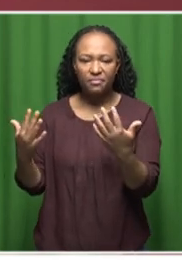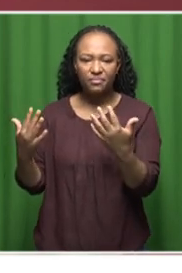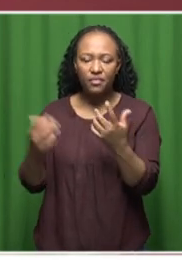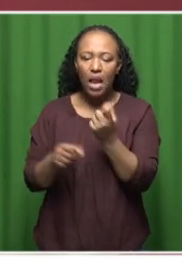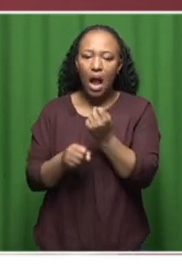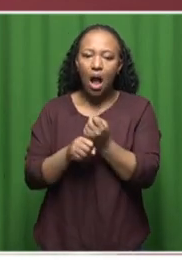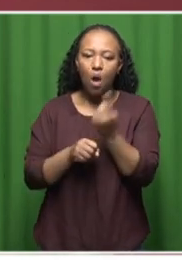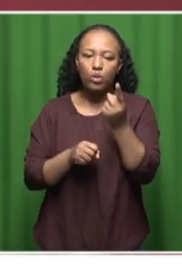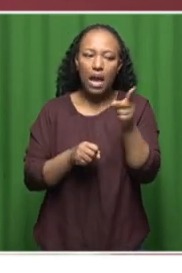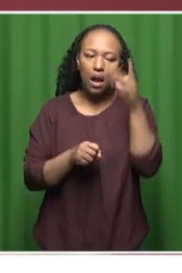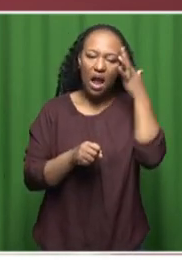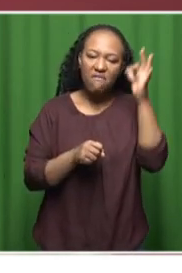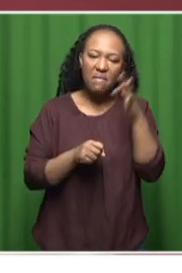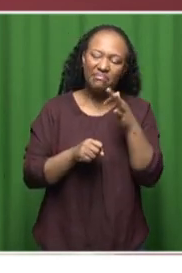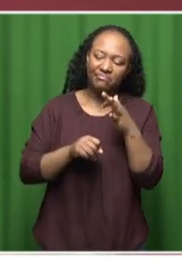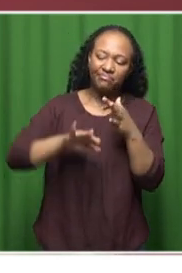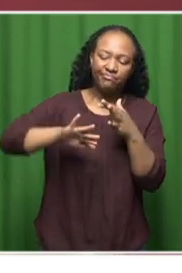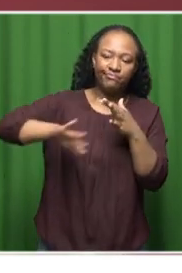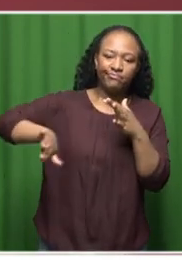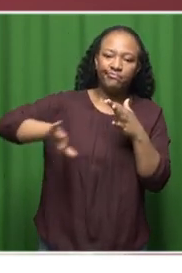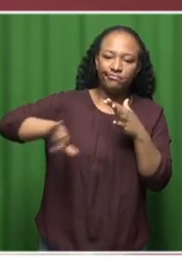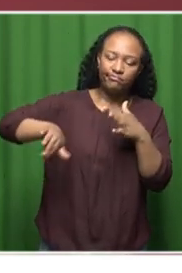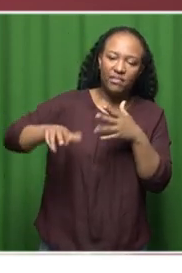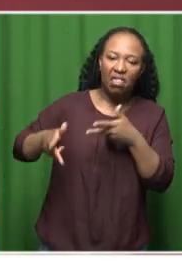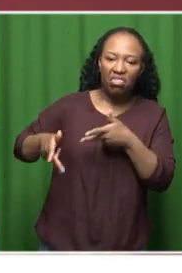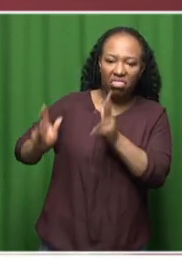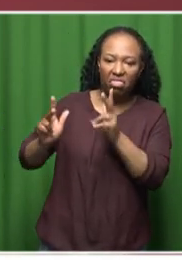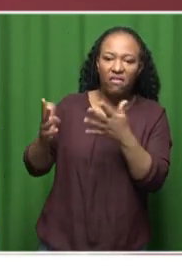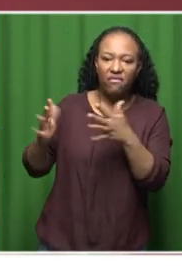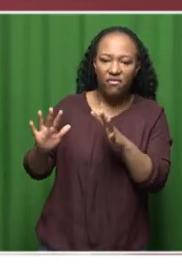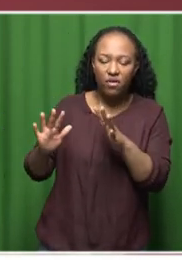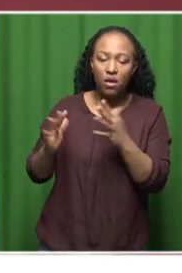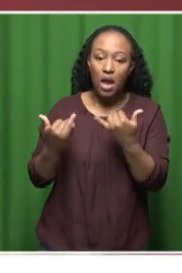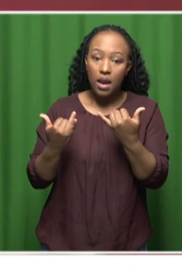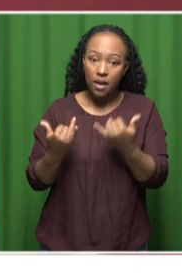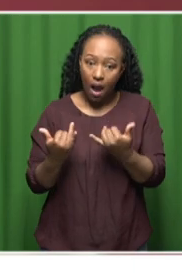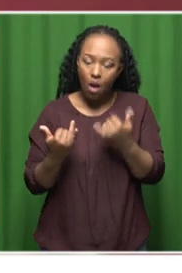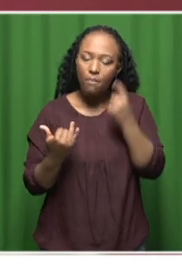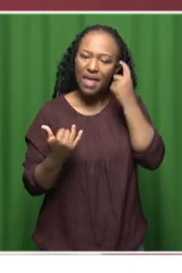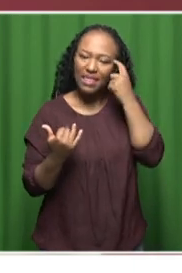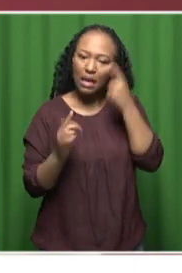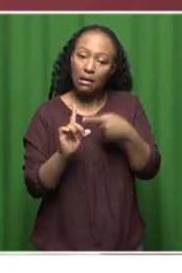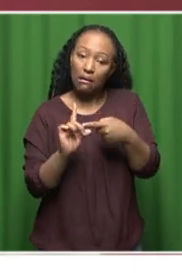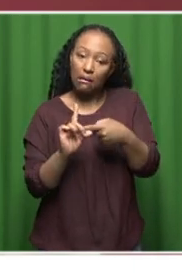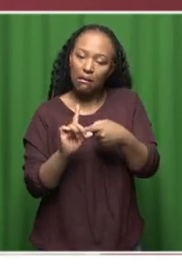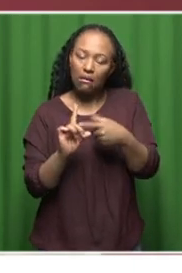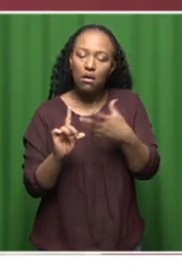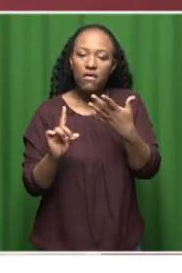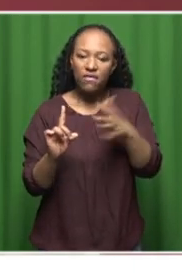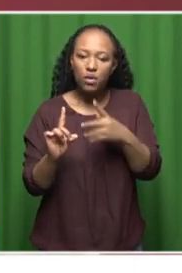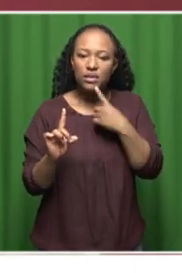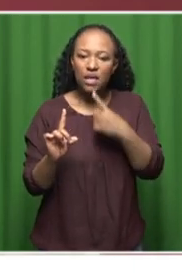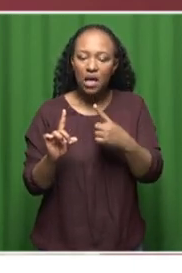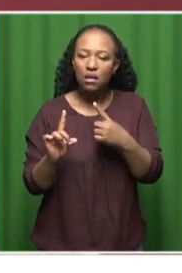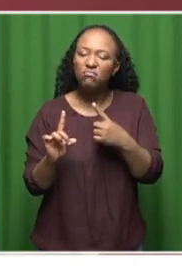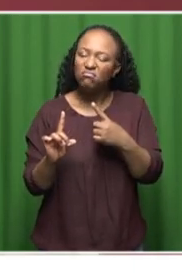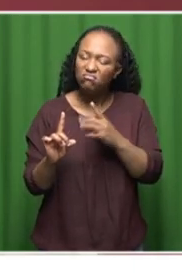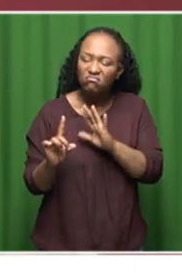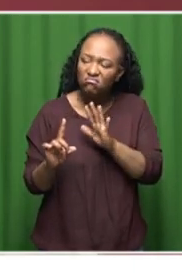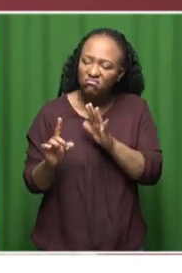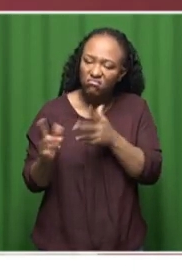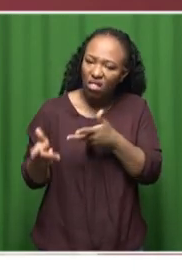government has been neglecting it a lot. Then I think what Lesufi is doing is also to appeal to those sentiments